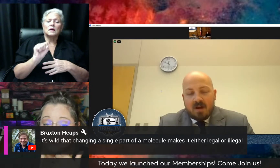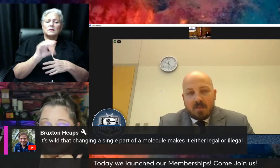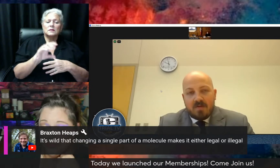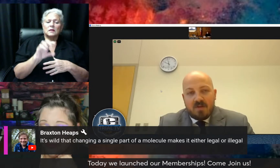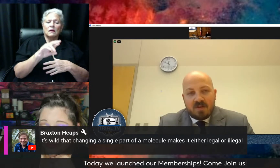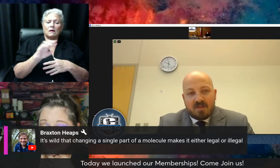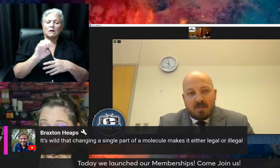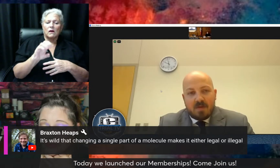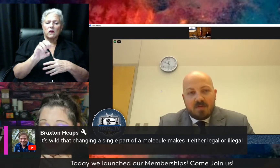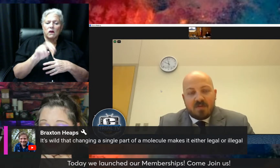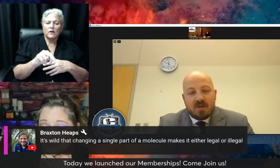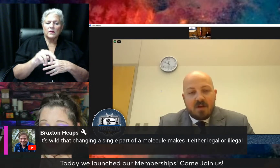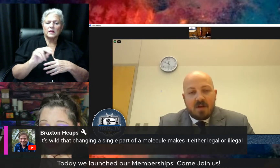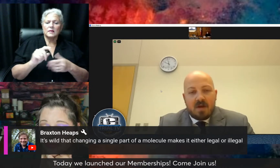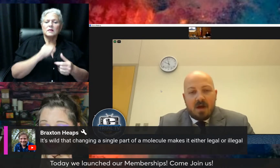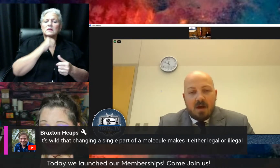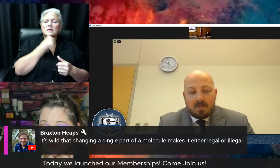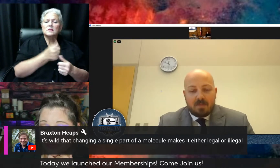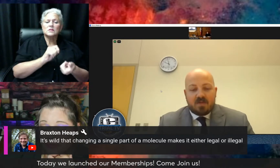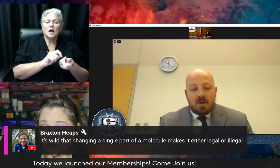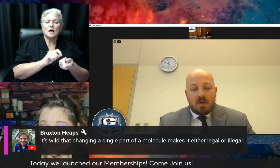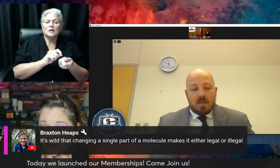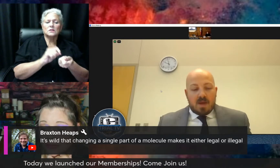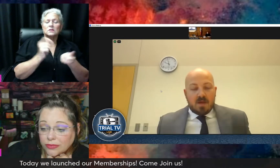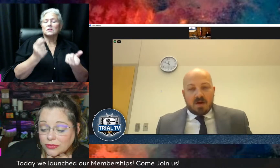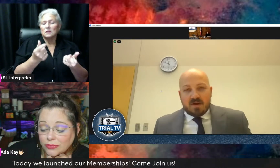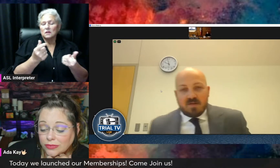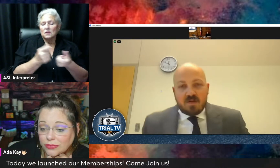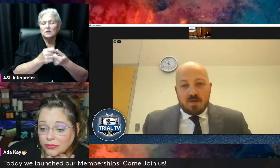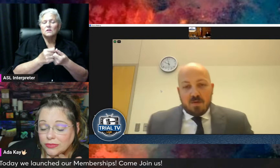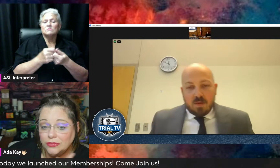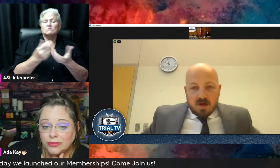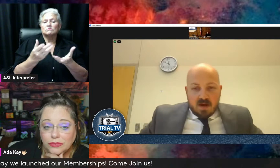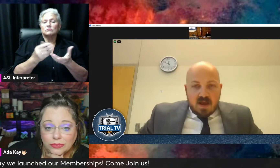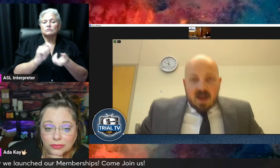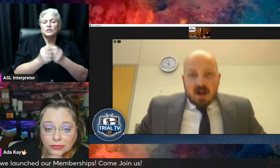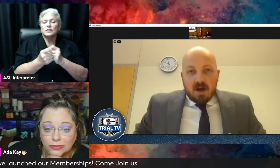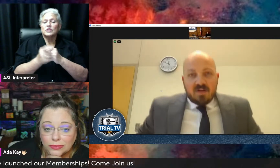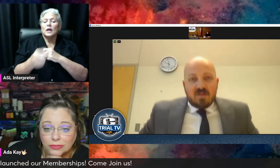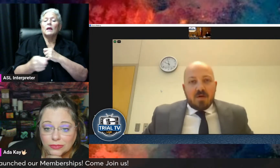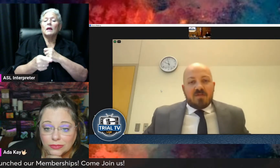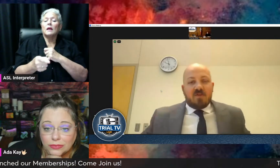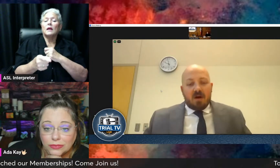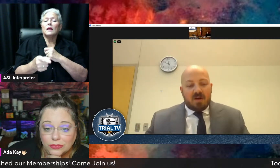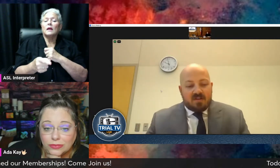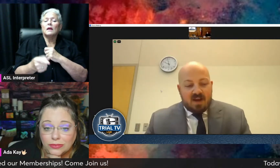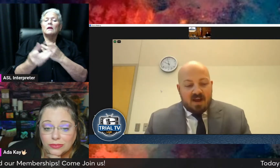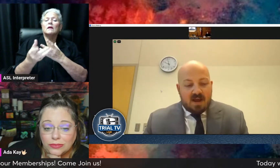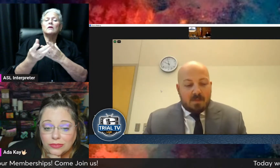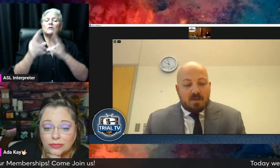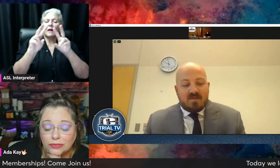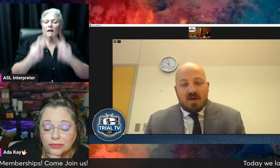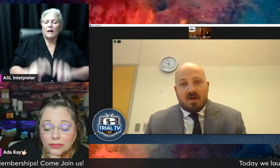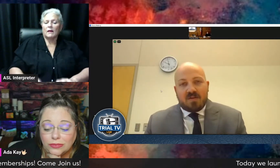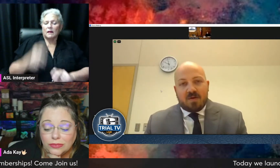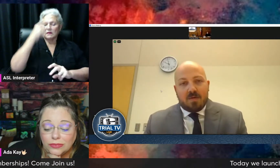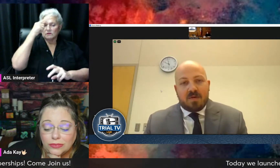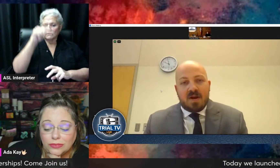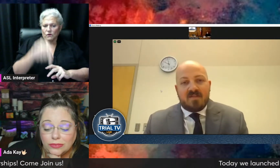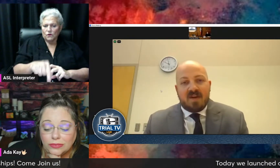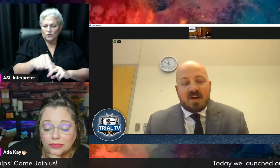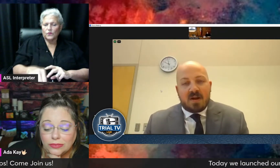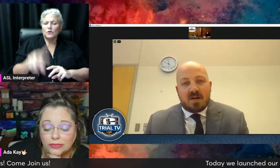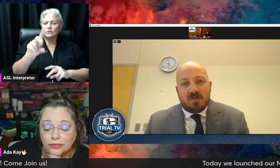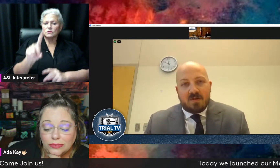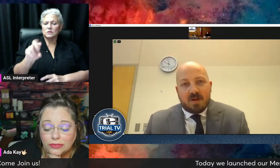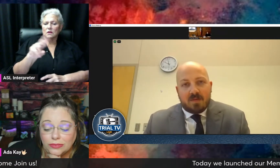and less common drugs of abuse. So he looked to analyze for those drugs, and I believe he also